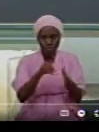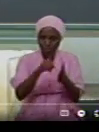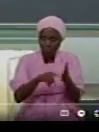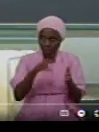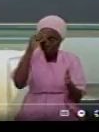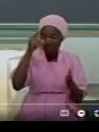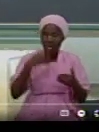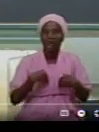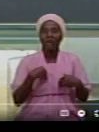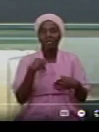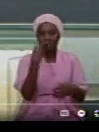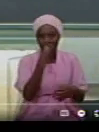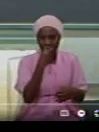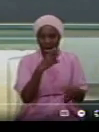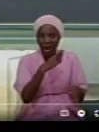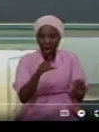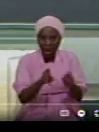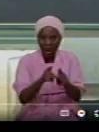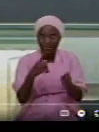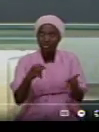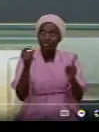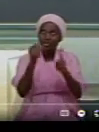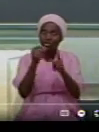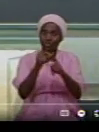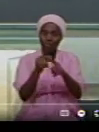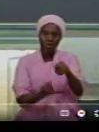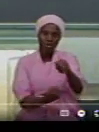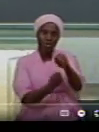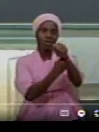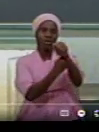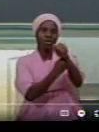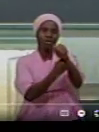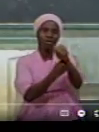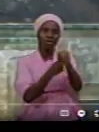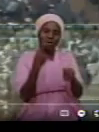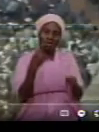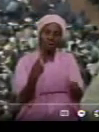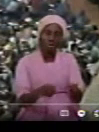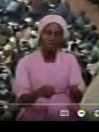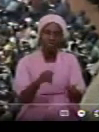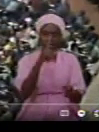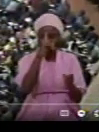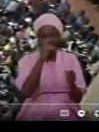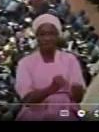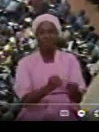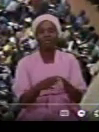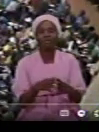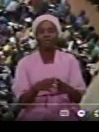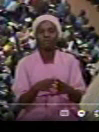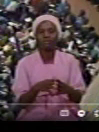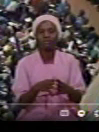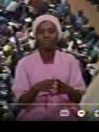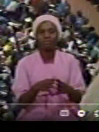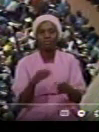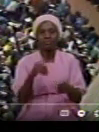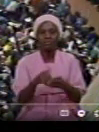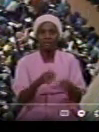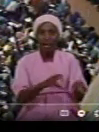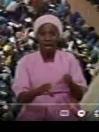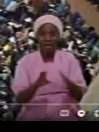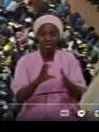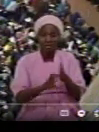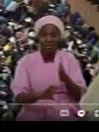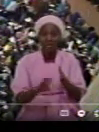work accompanying the faith. In Acts chapter